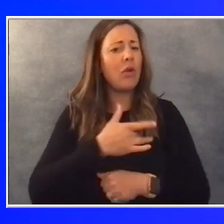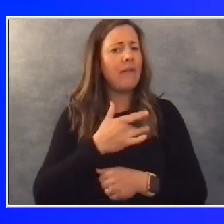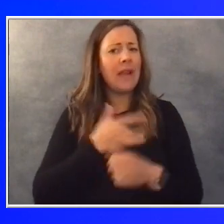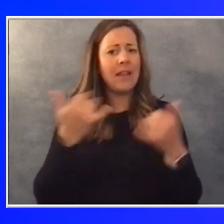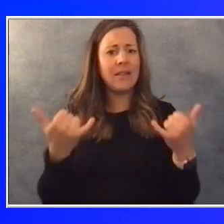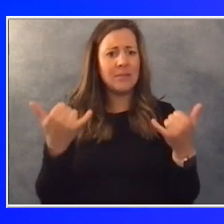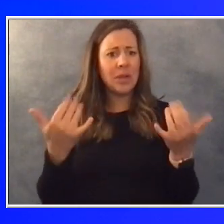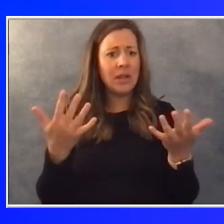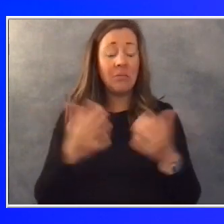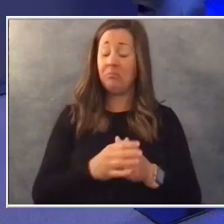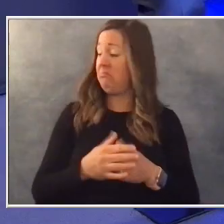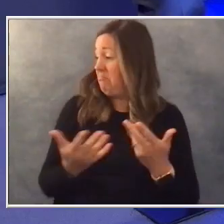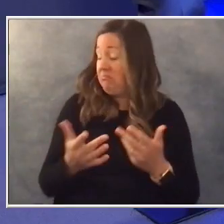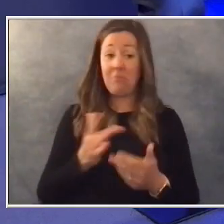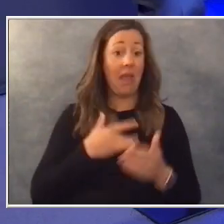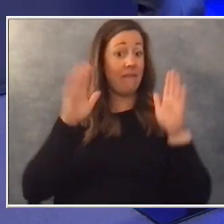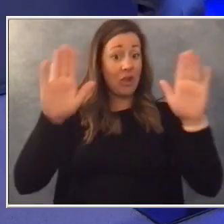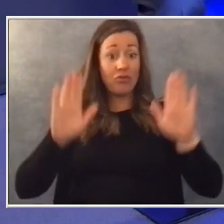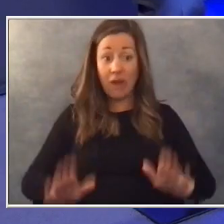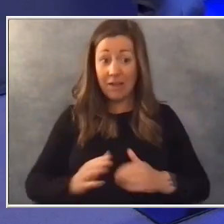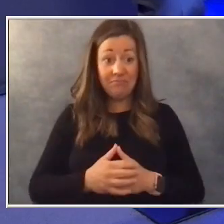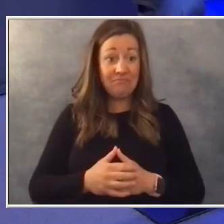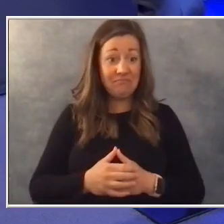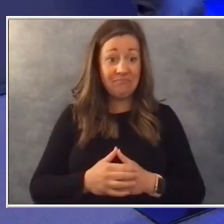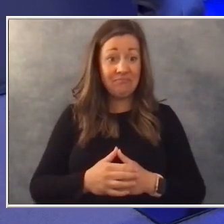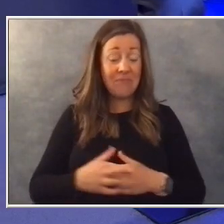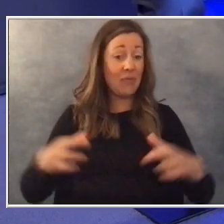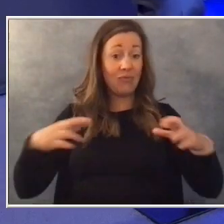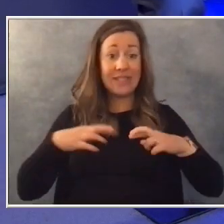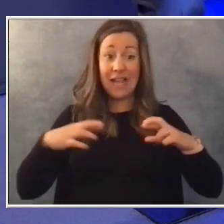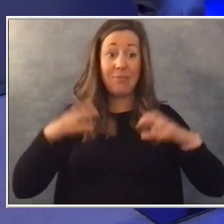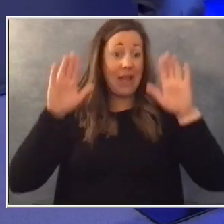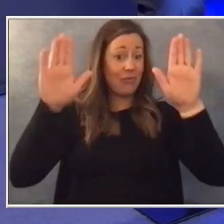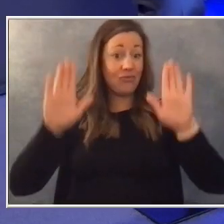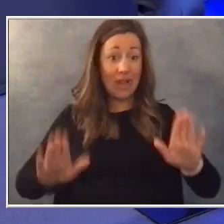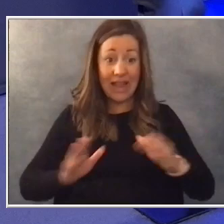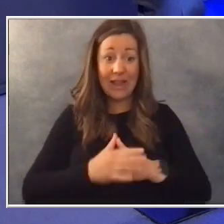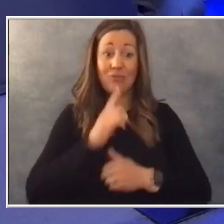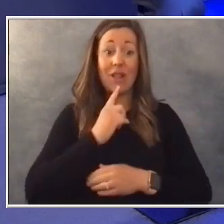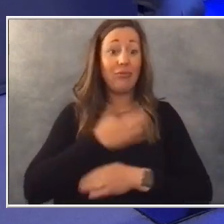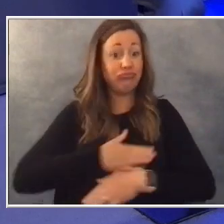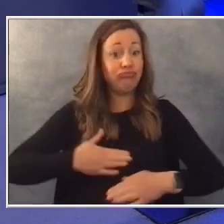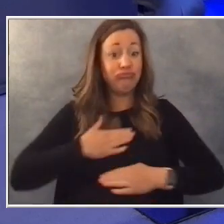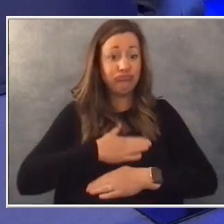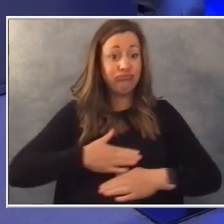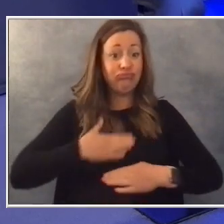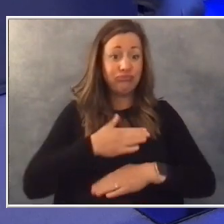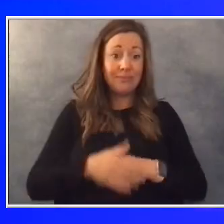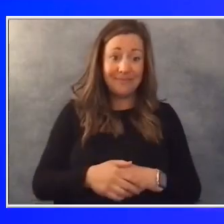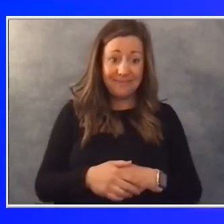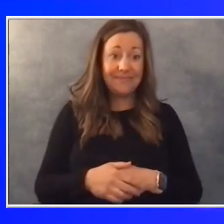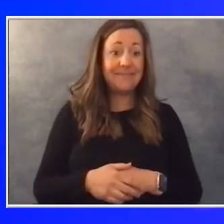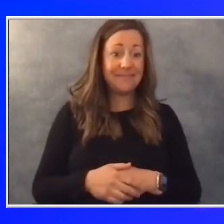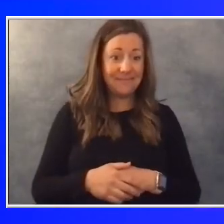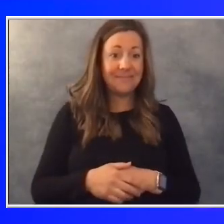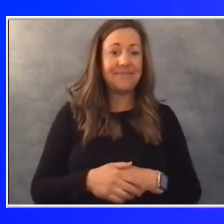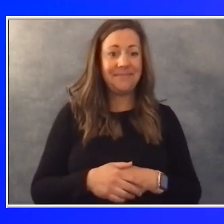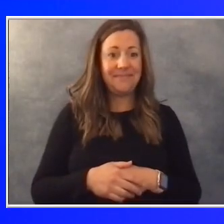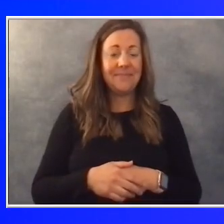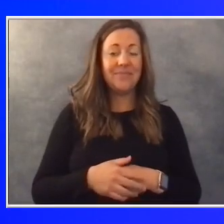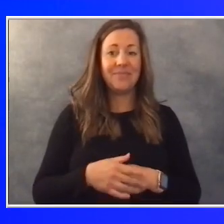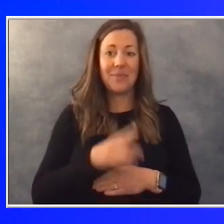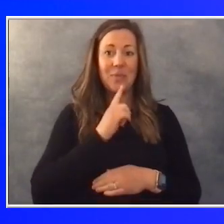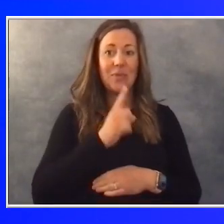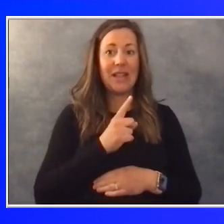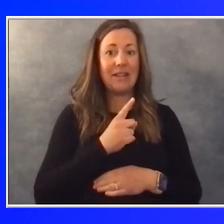great. Retirement treating you well? Oh yeah. Yeah, I'm having the time of my life now. I bet you are. Yeah, we are.